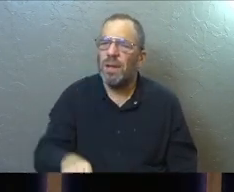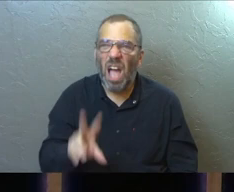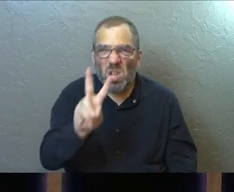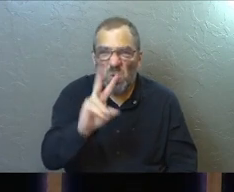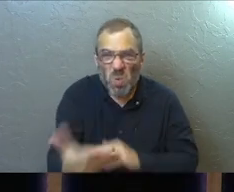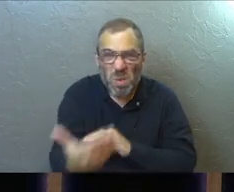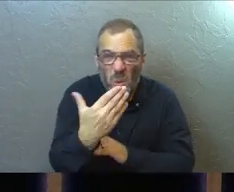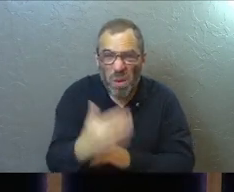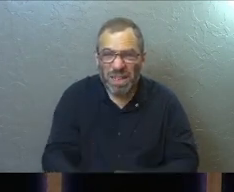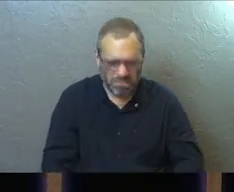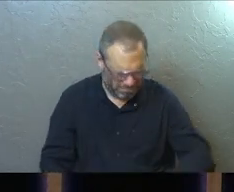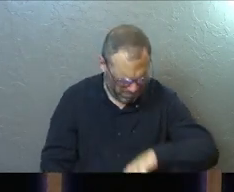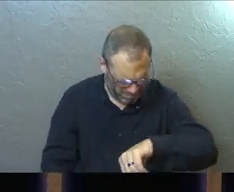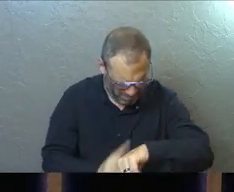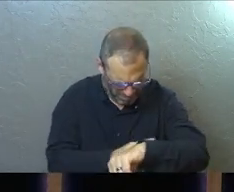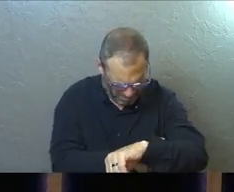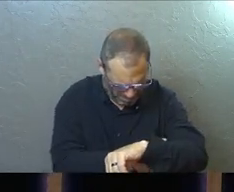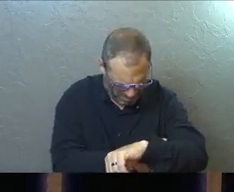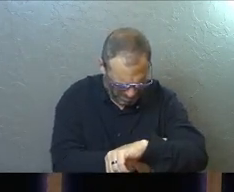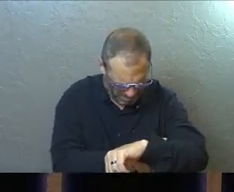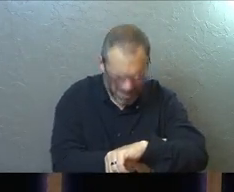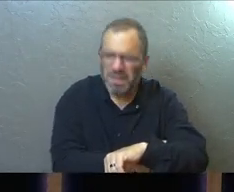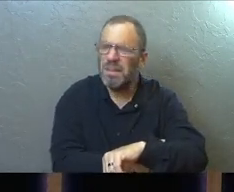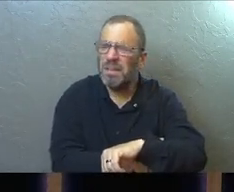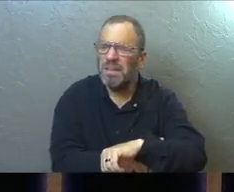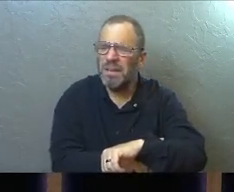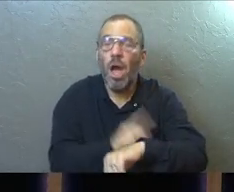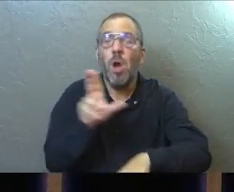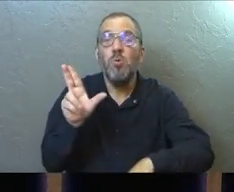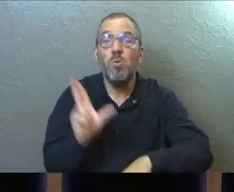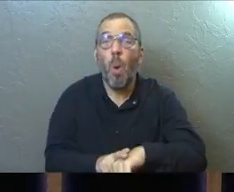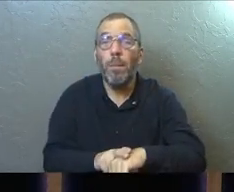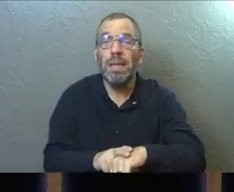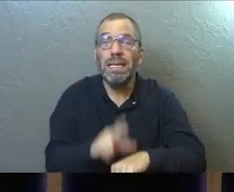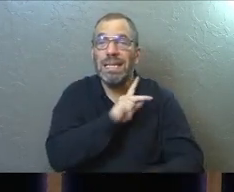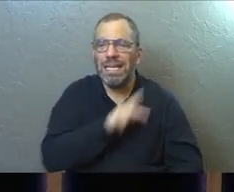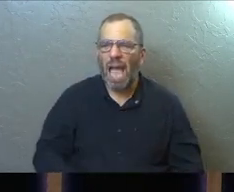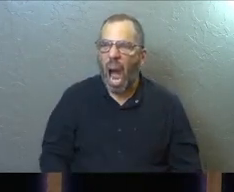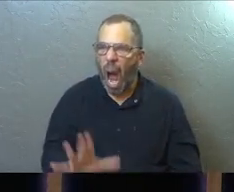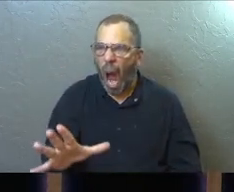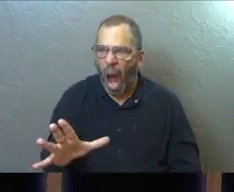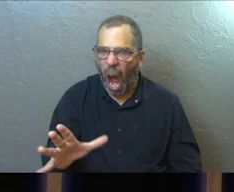at 2 a.m? What happens to that servant? Off with his head.